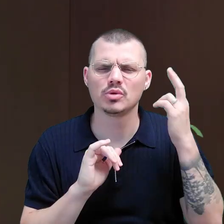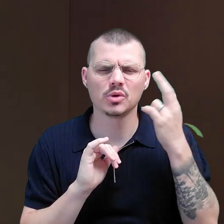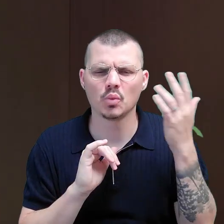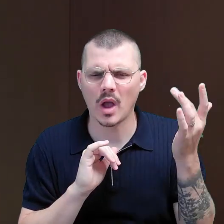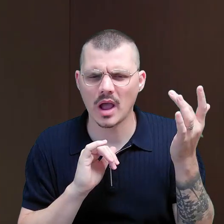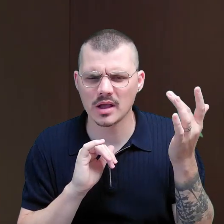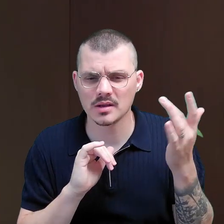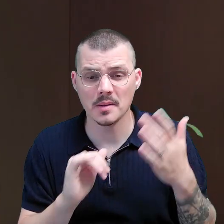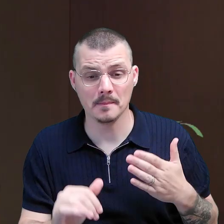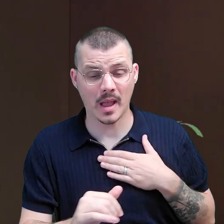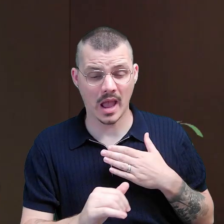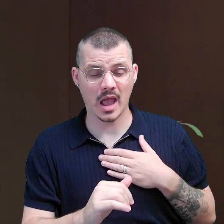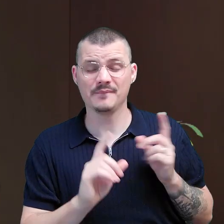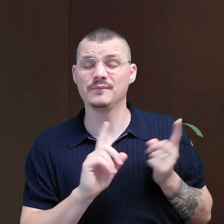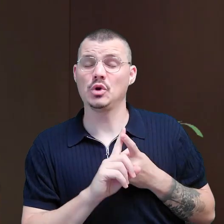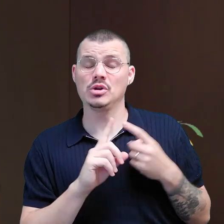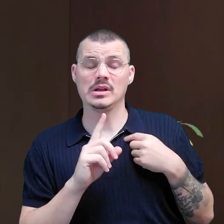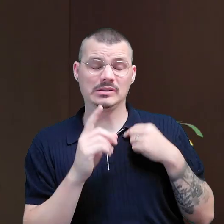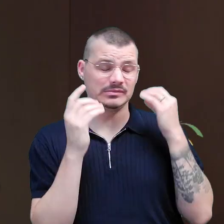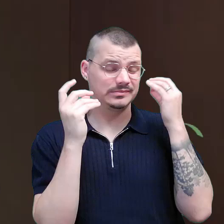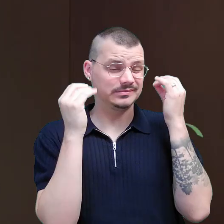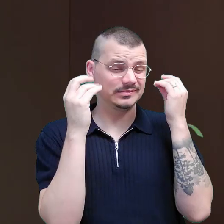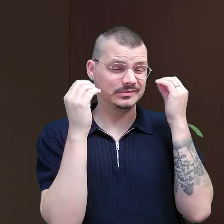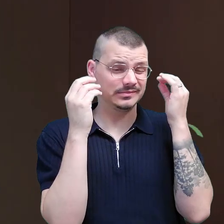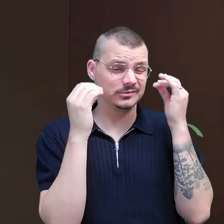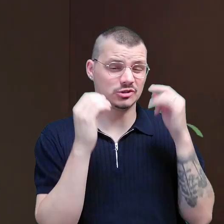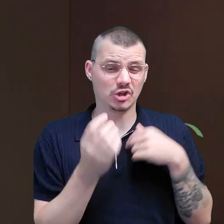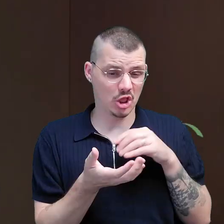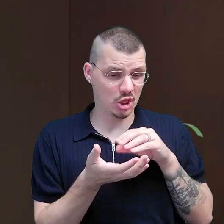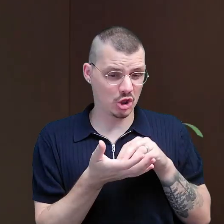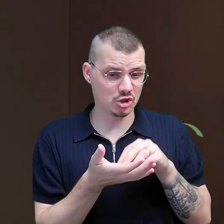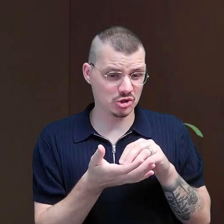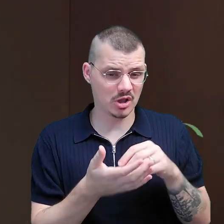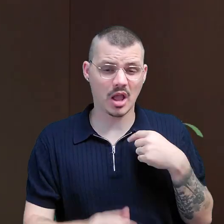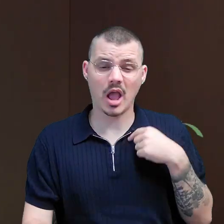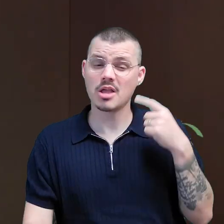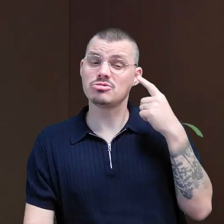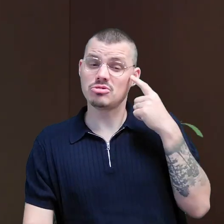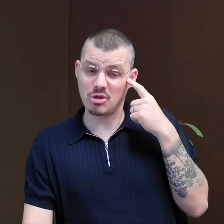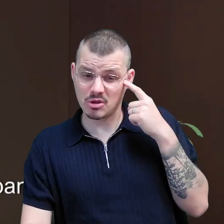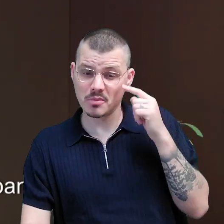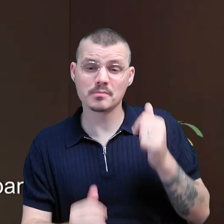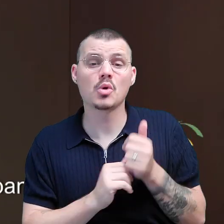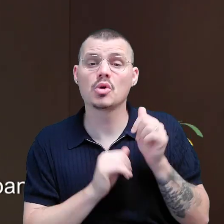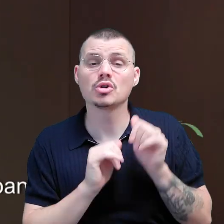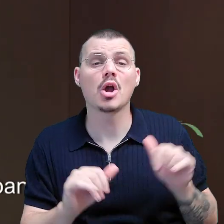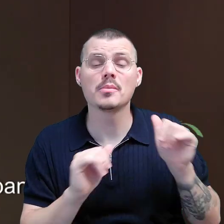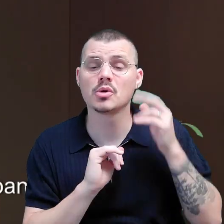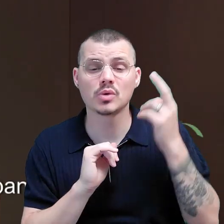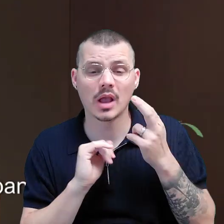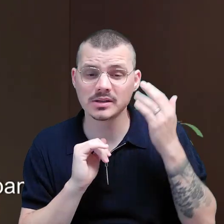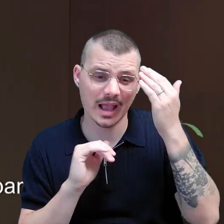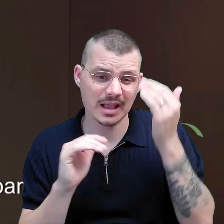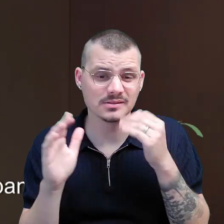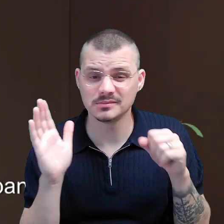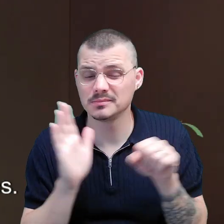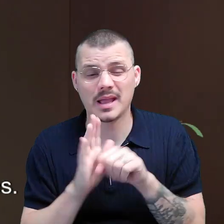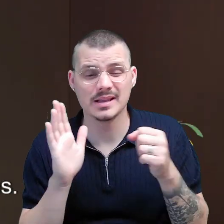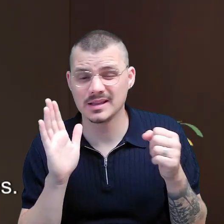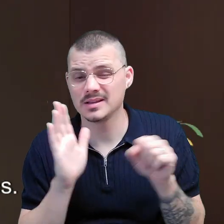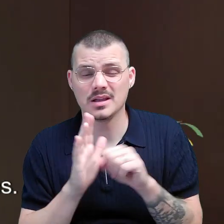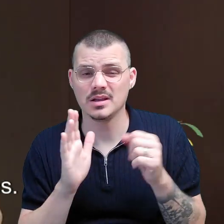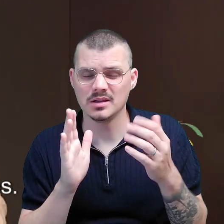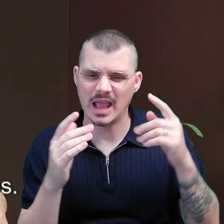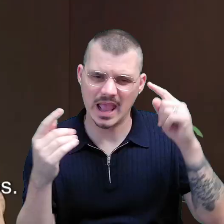is? My thinking when I first started to learn about this is that the most common reason people bang